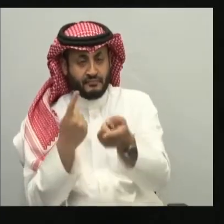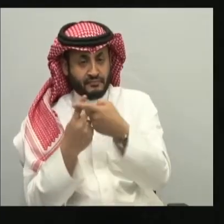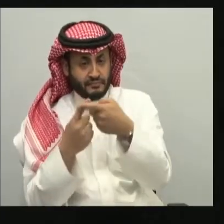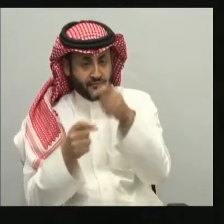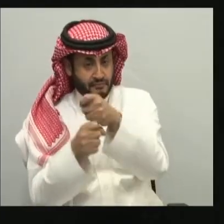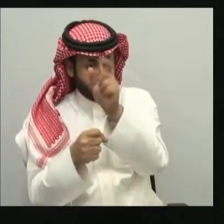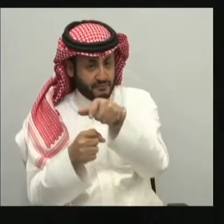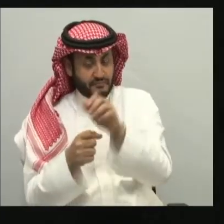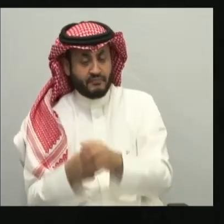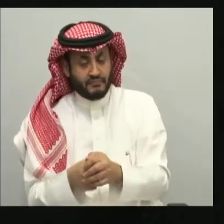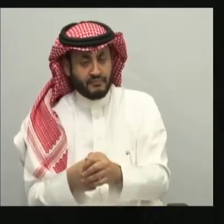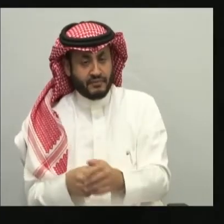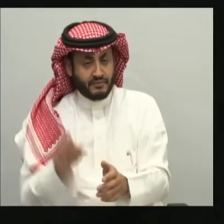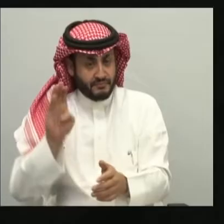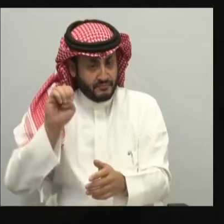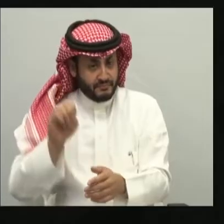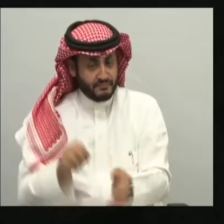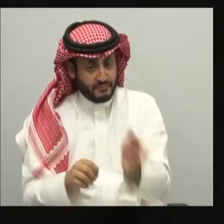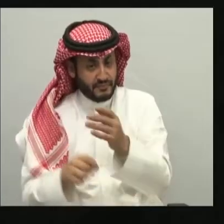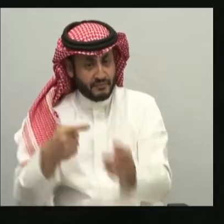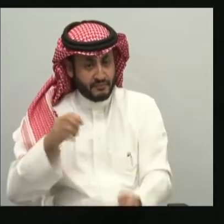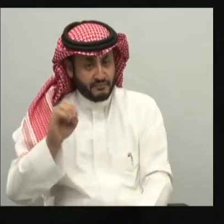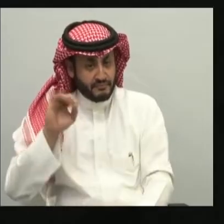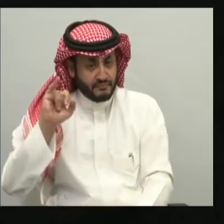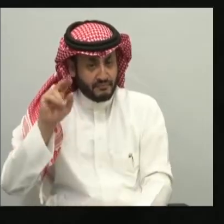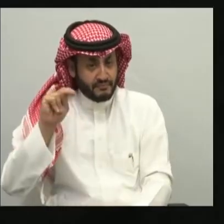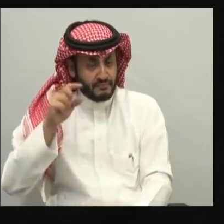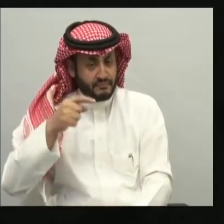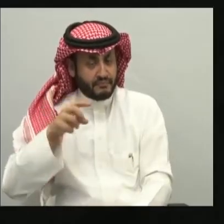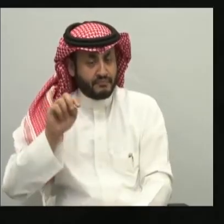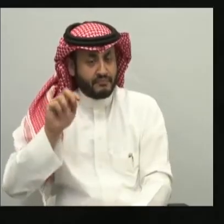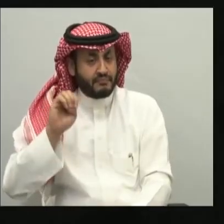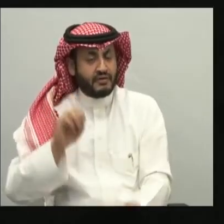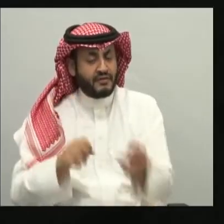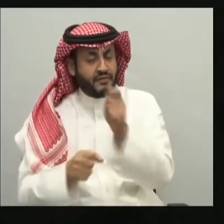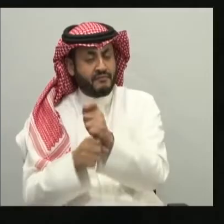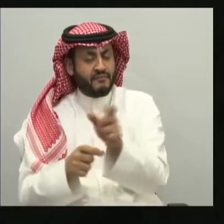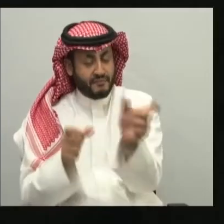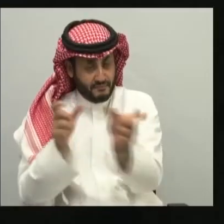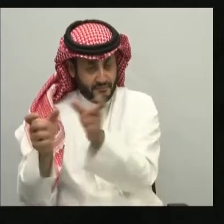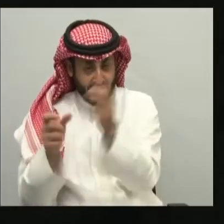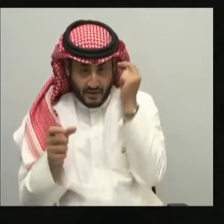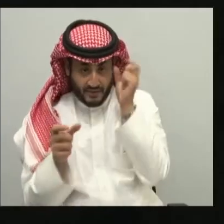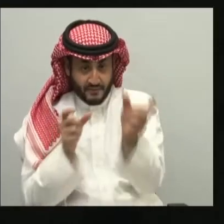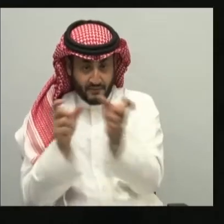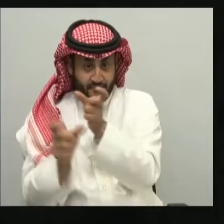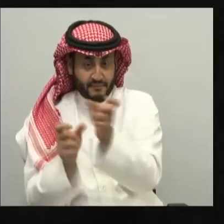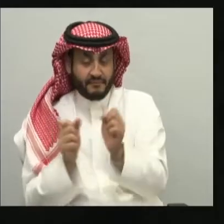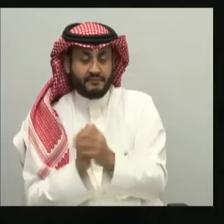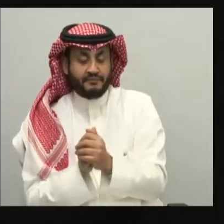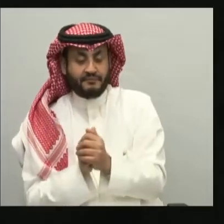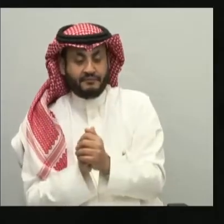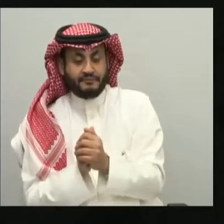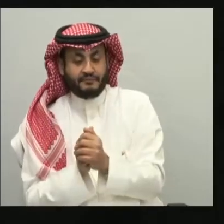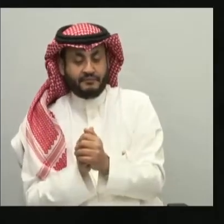with subject pronoun, a verb to be, going to, and a verb. So here we applied it to this